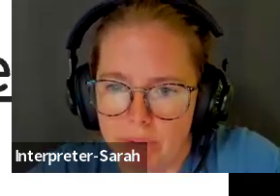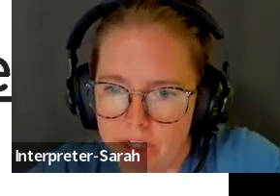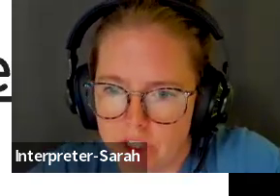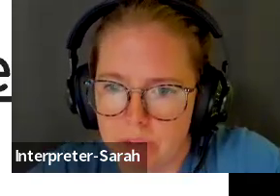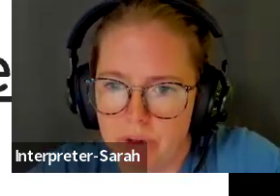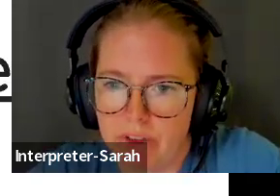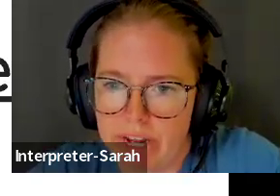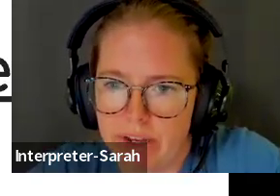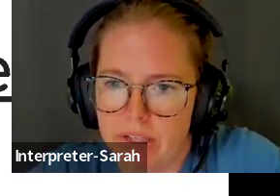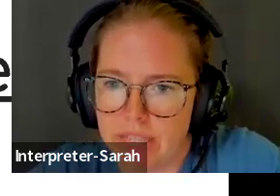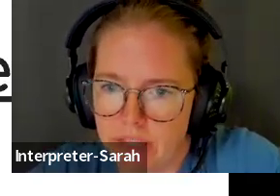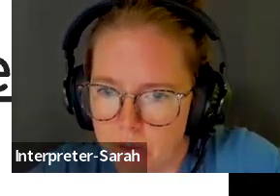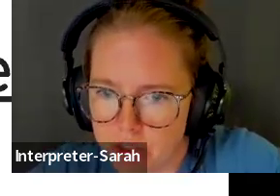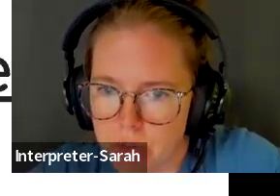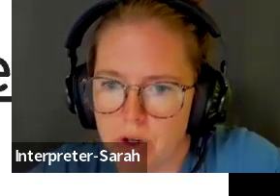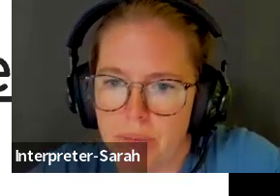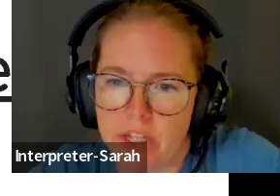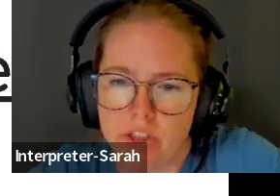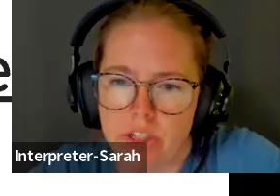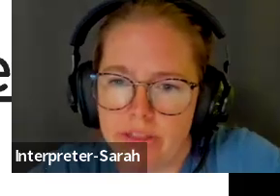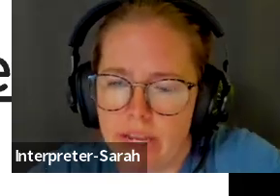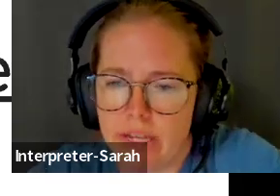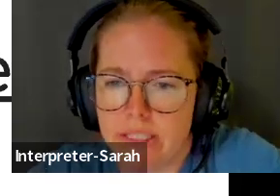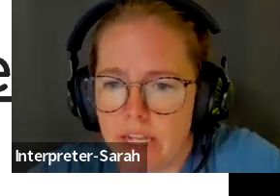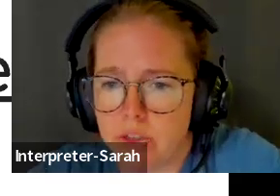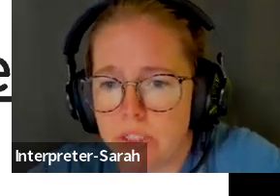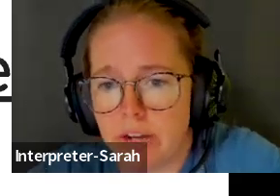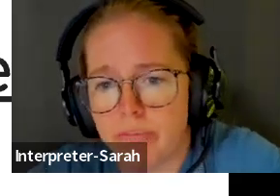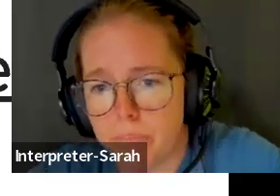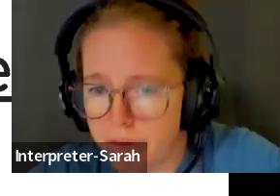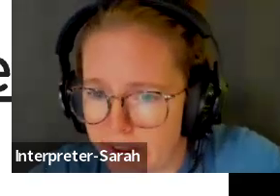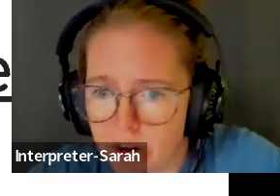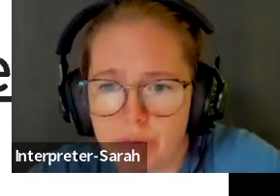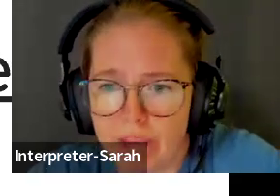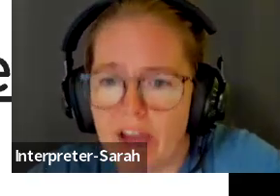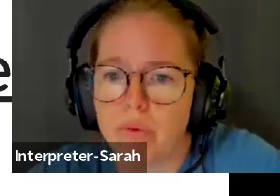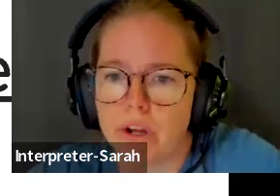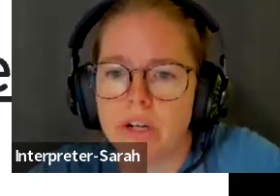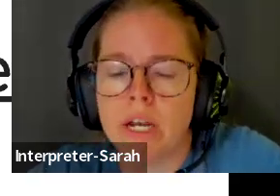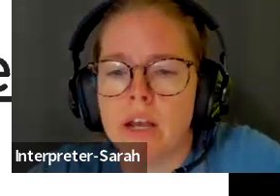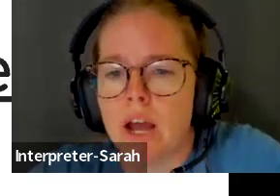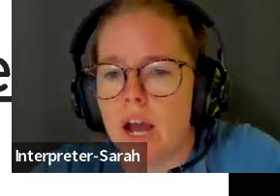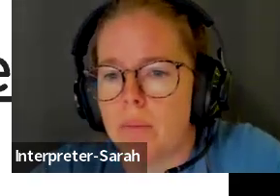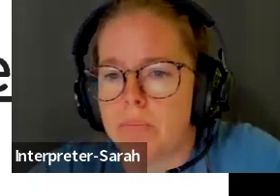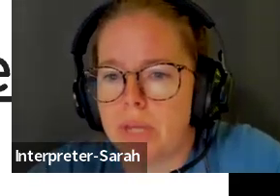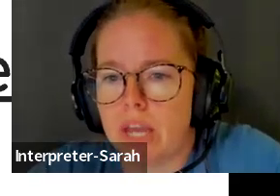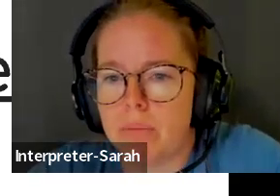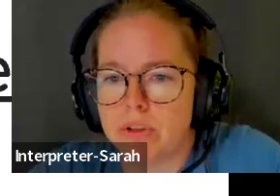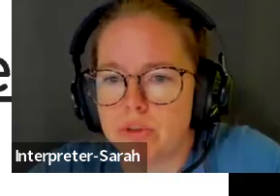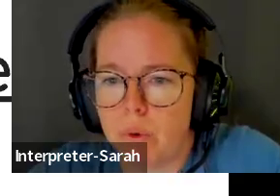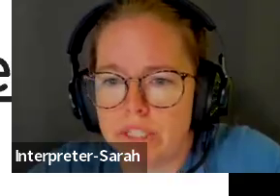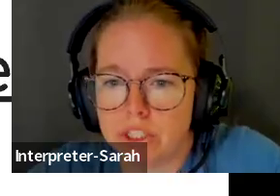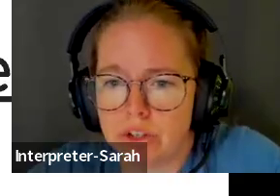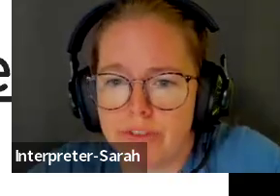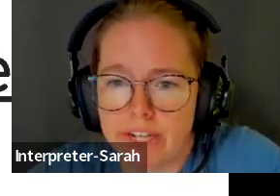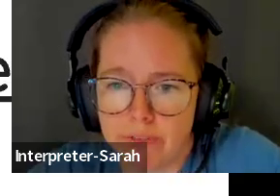that they have accommodations and providing a sign language interpreter, making sure that they get assigned to a deaf provider if we have one, being